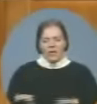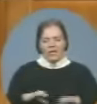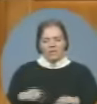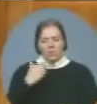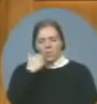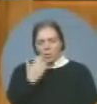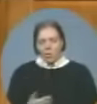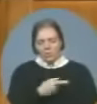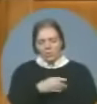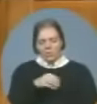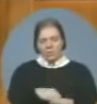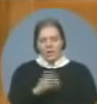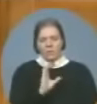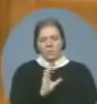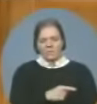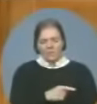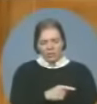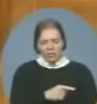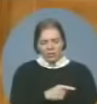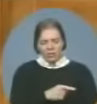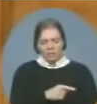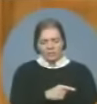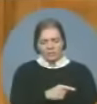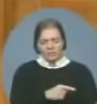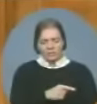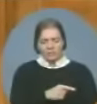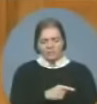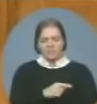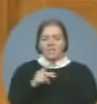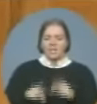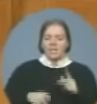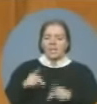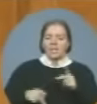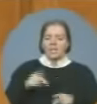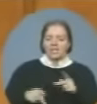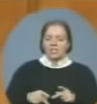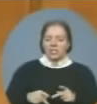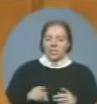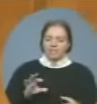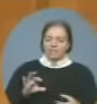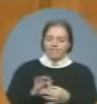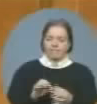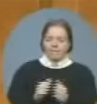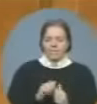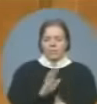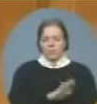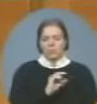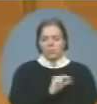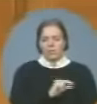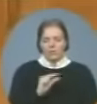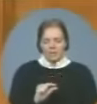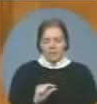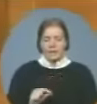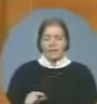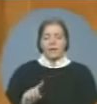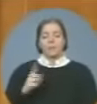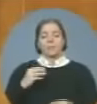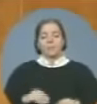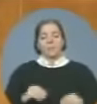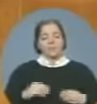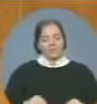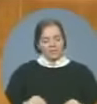and now people who are associated with that government. Will this Prime Minister apologize? Apologize to this House of